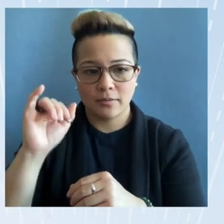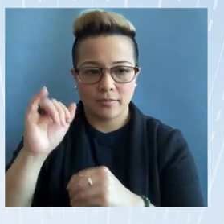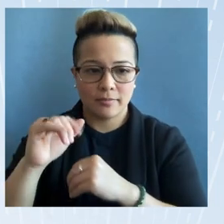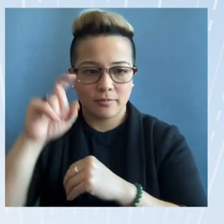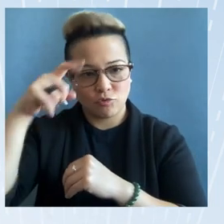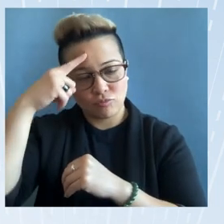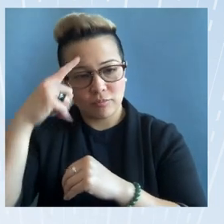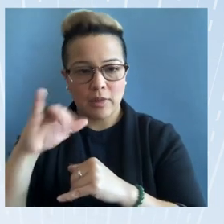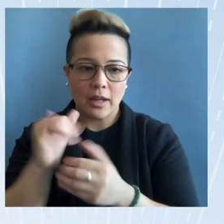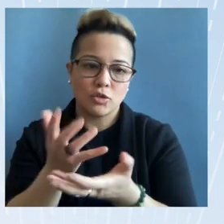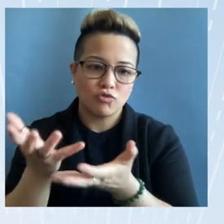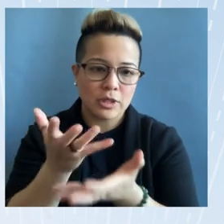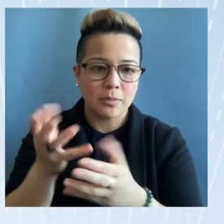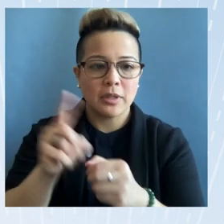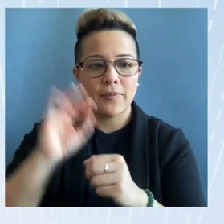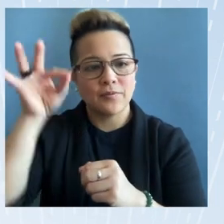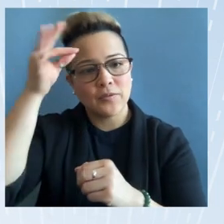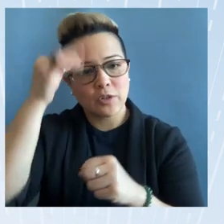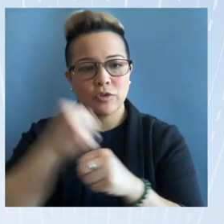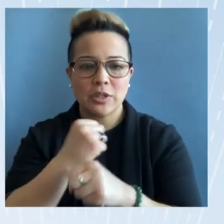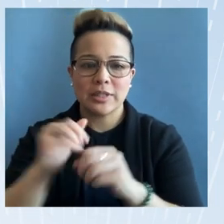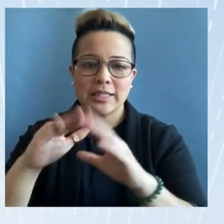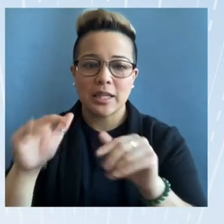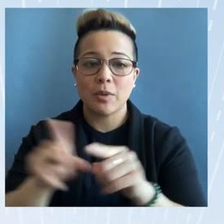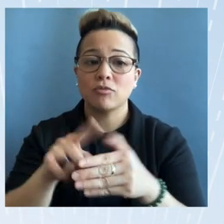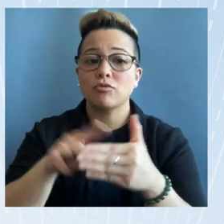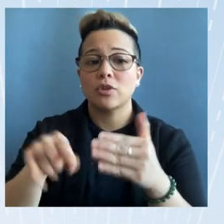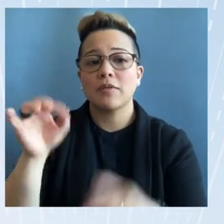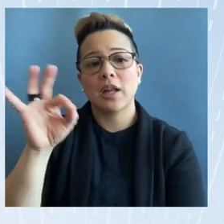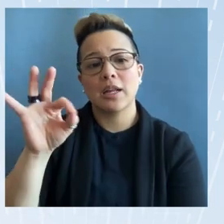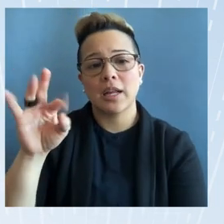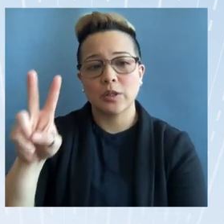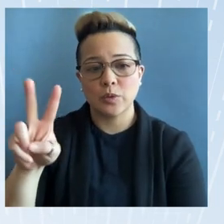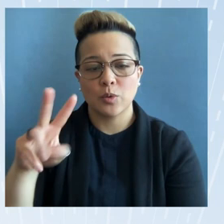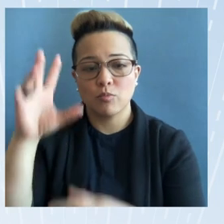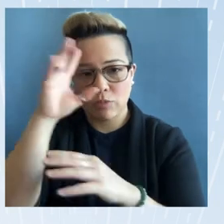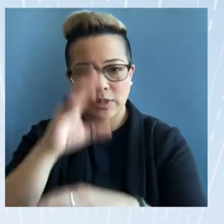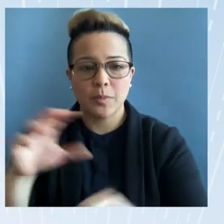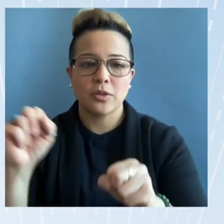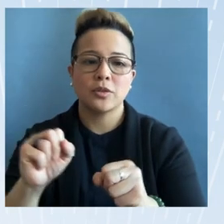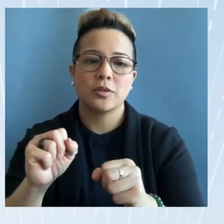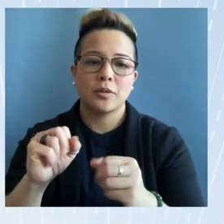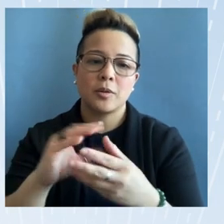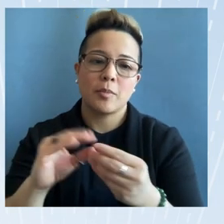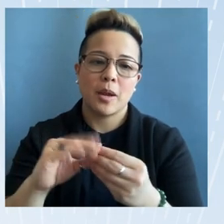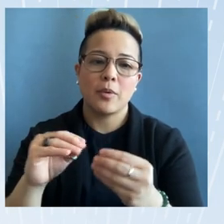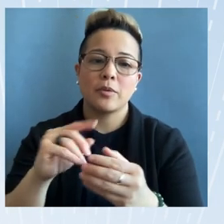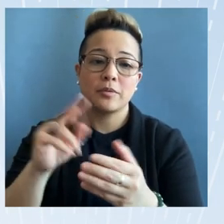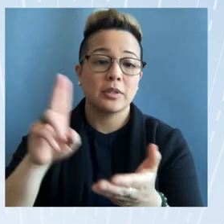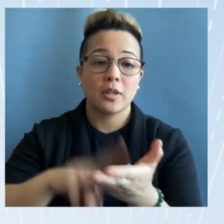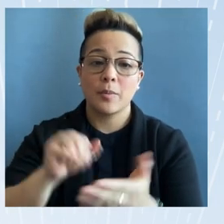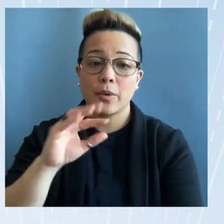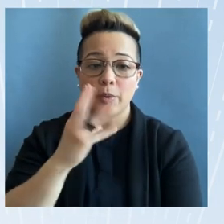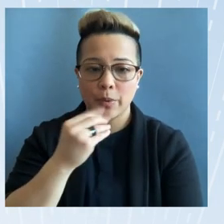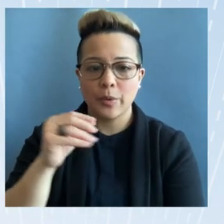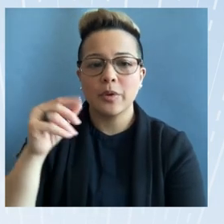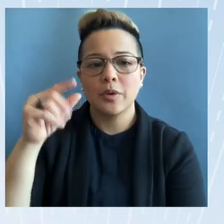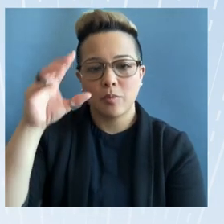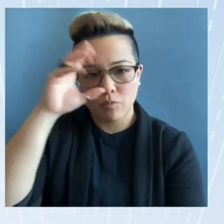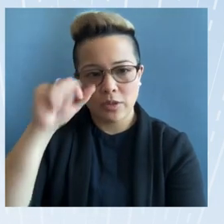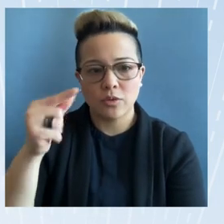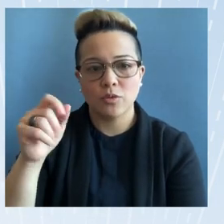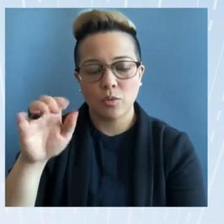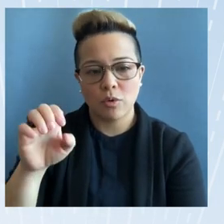system as a result of a 1992 presidential memorandum signed by President George H.W.